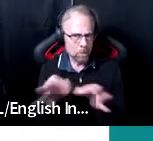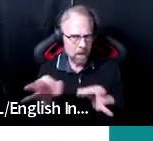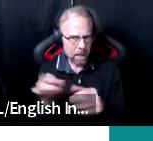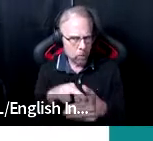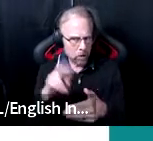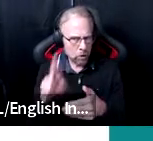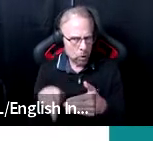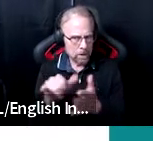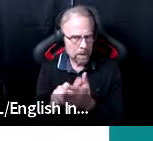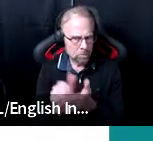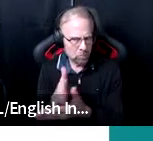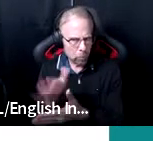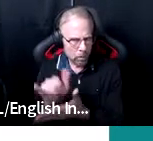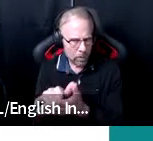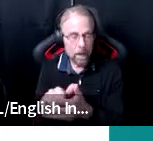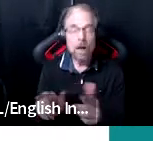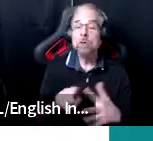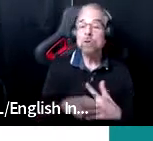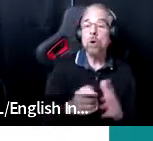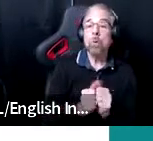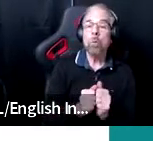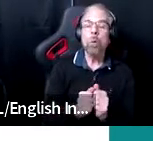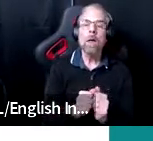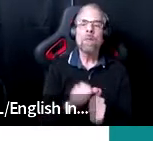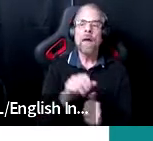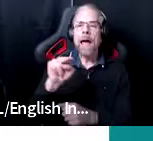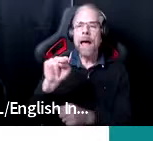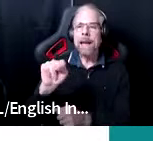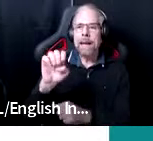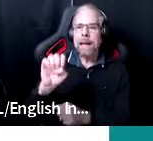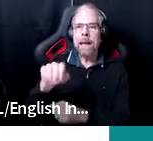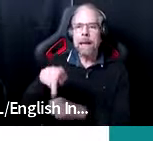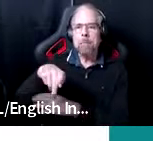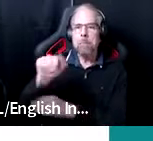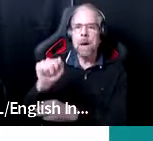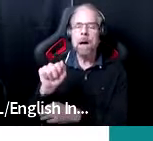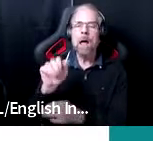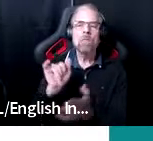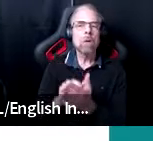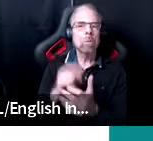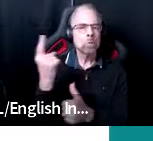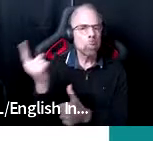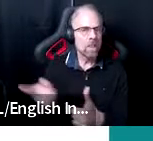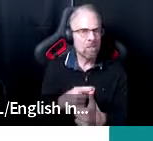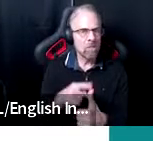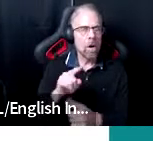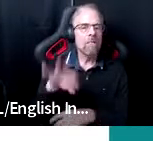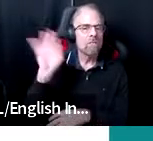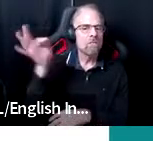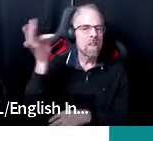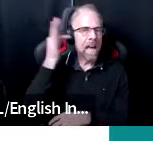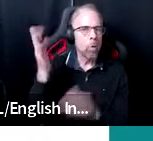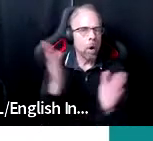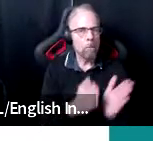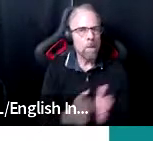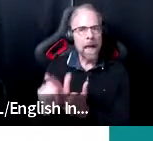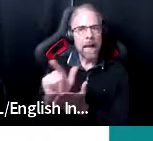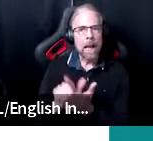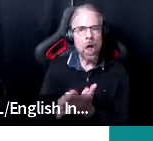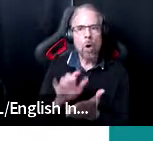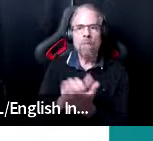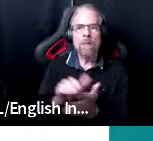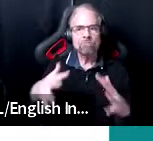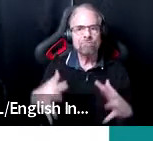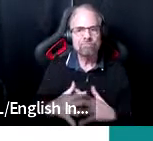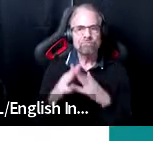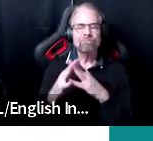with, the National Environmental Policy Act, it was one of the first federal planning laws that came into